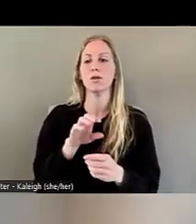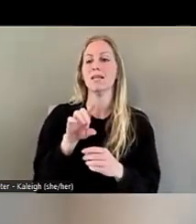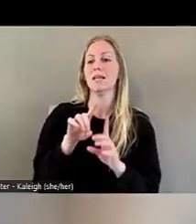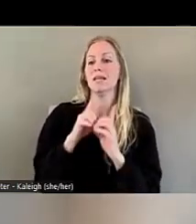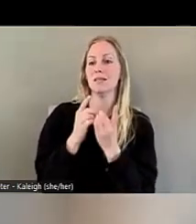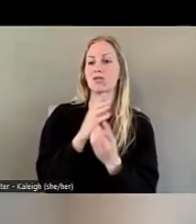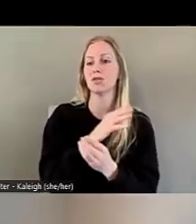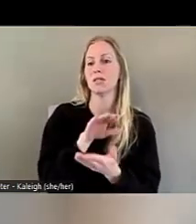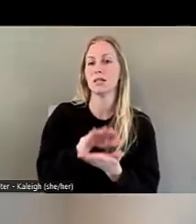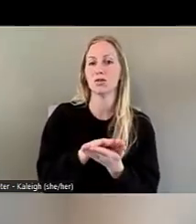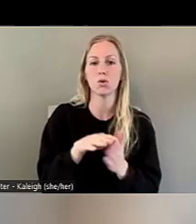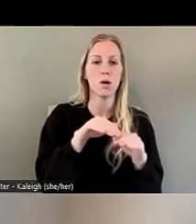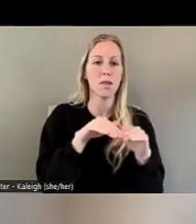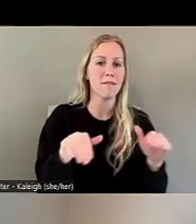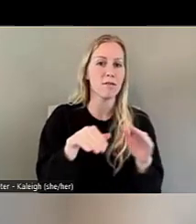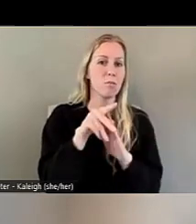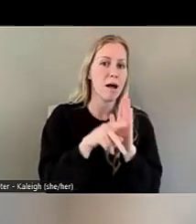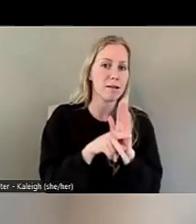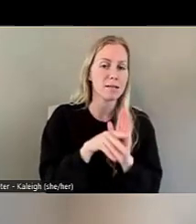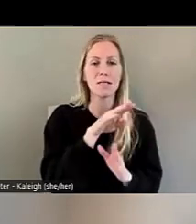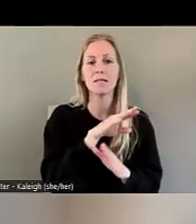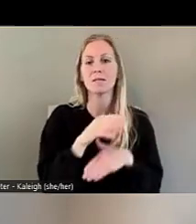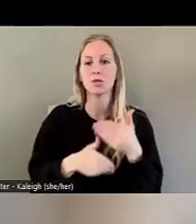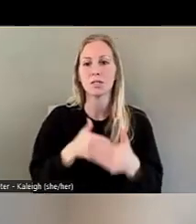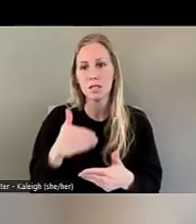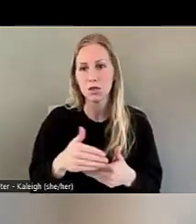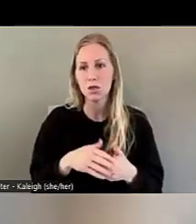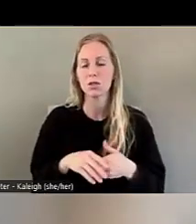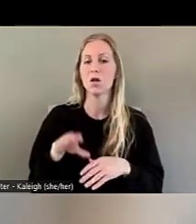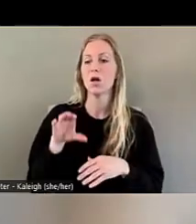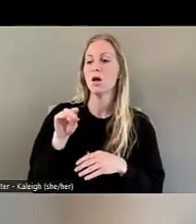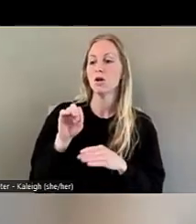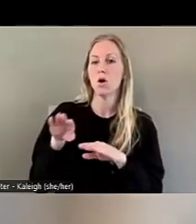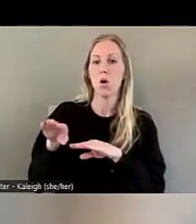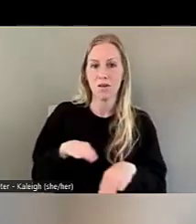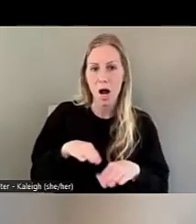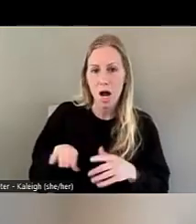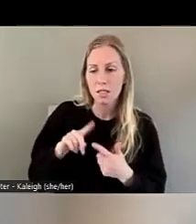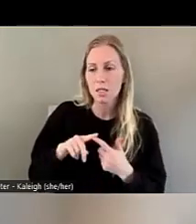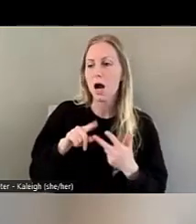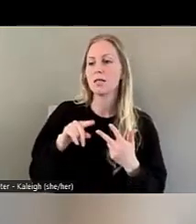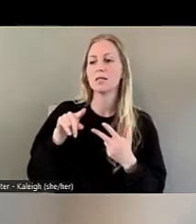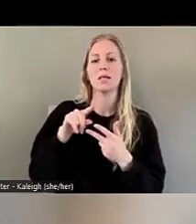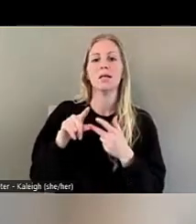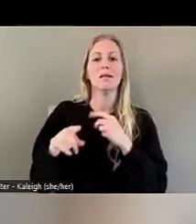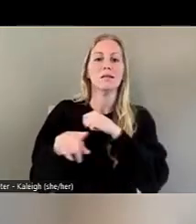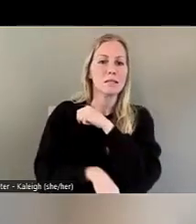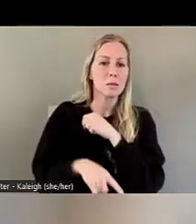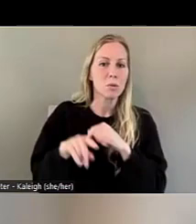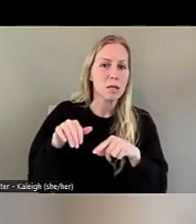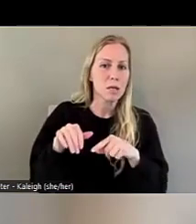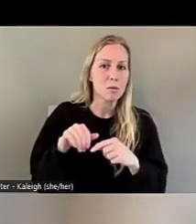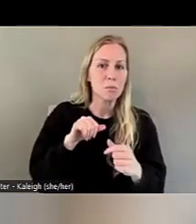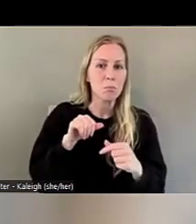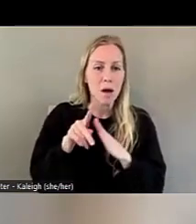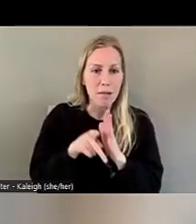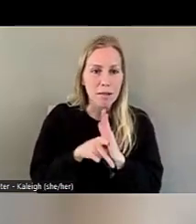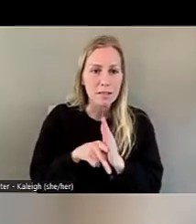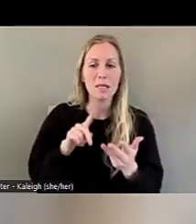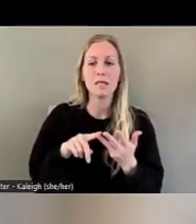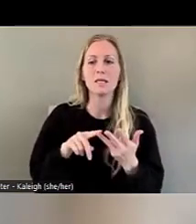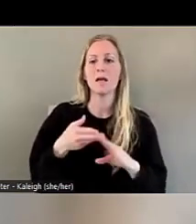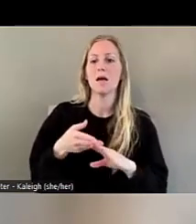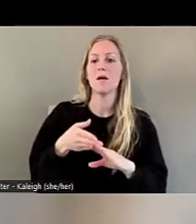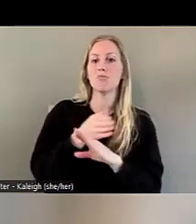level policies and procedures, codes of conduct, and discipline policies, prior seclusion and